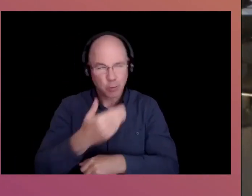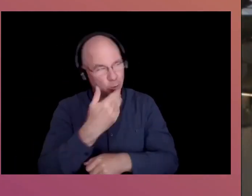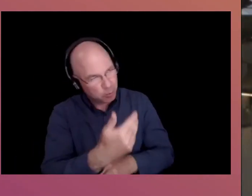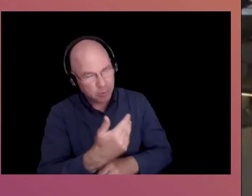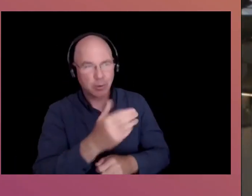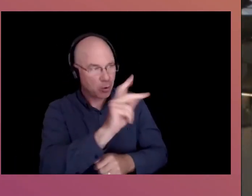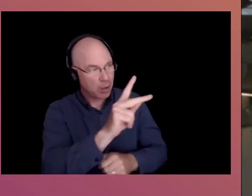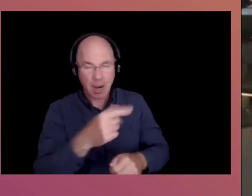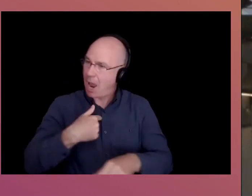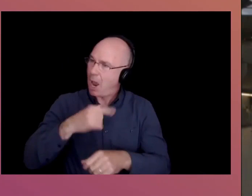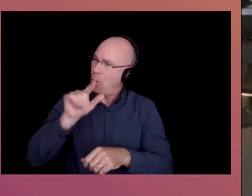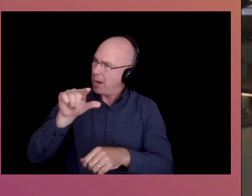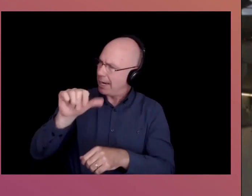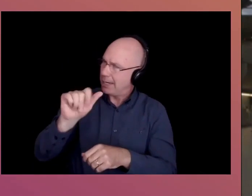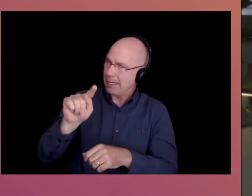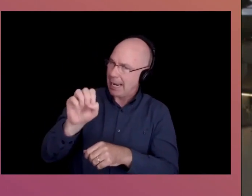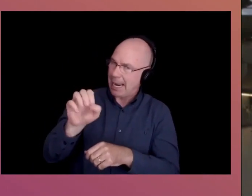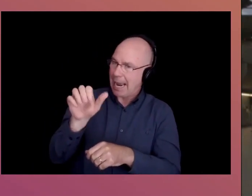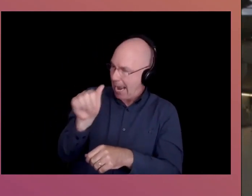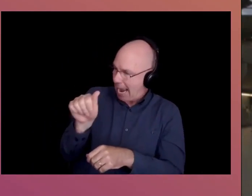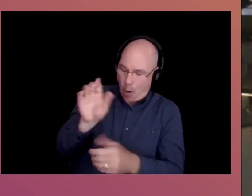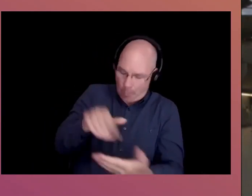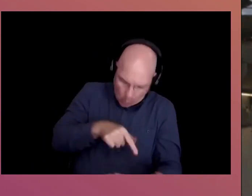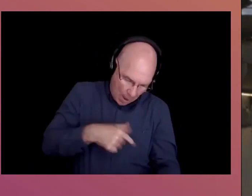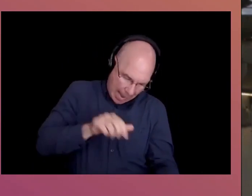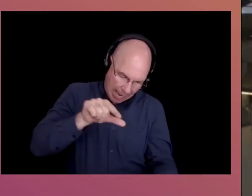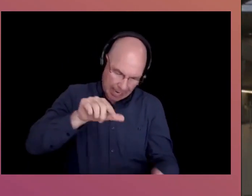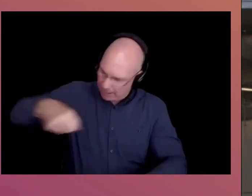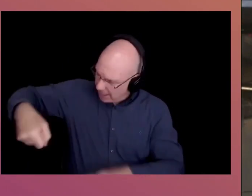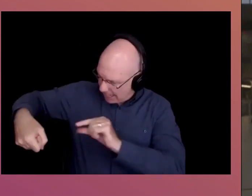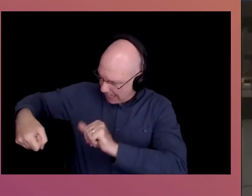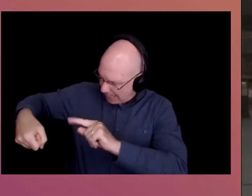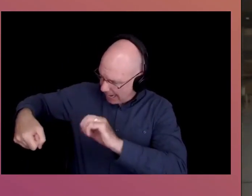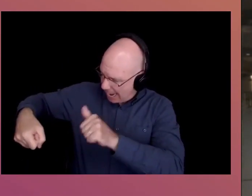Going to gate A6. Okay, going to gate A6.